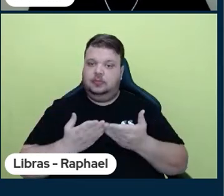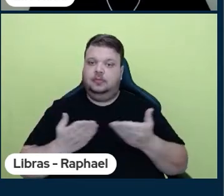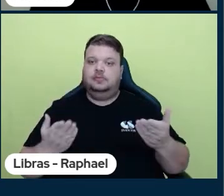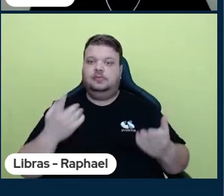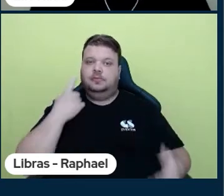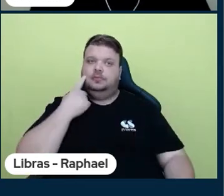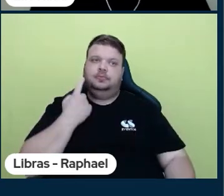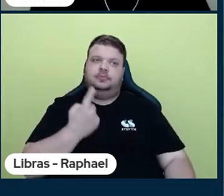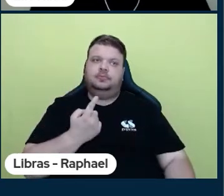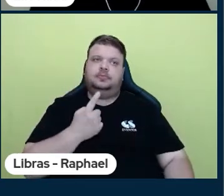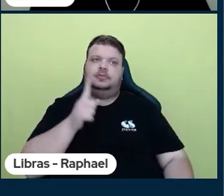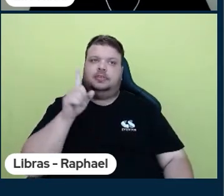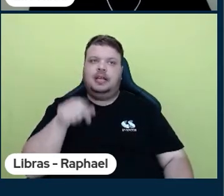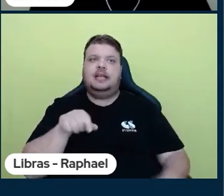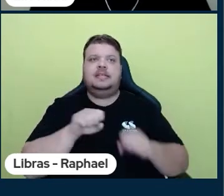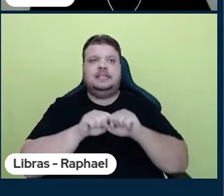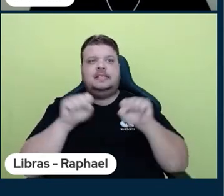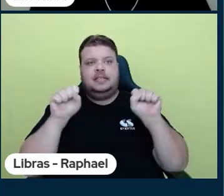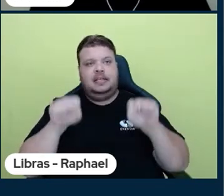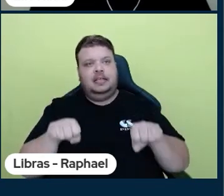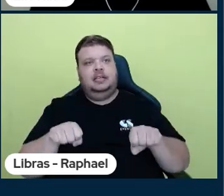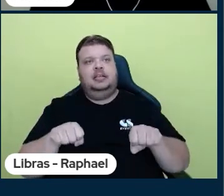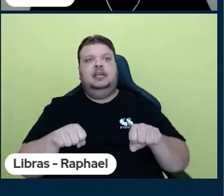have, we want to have a similar